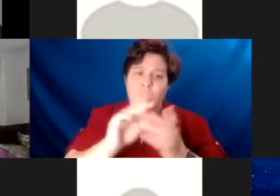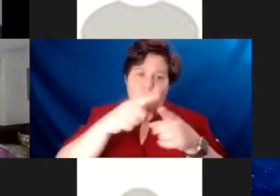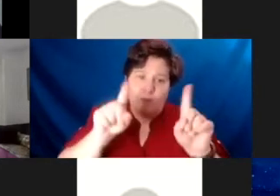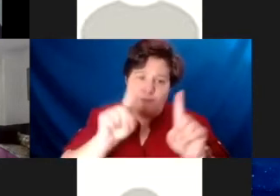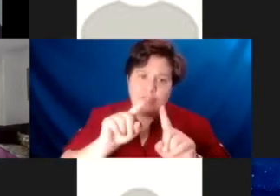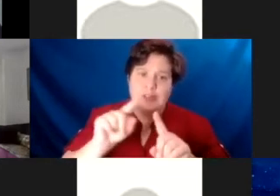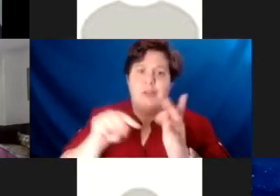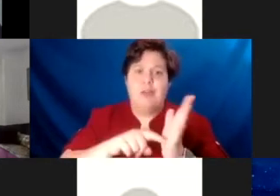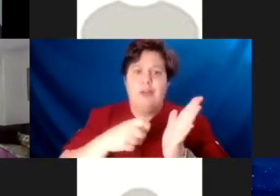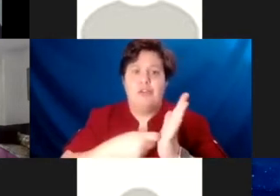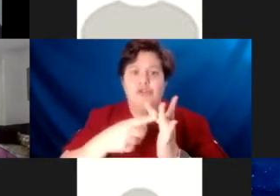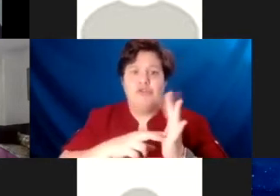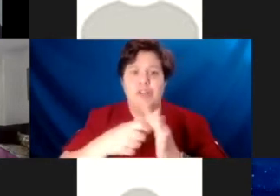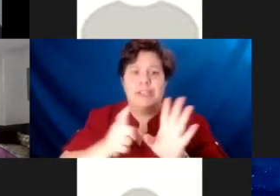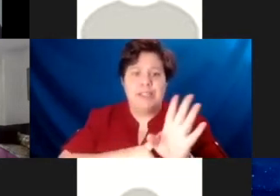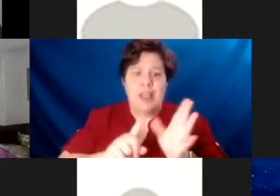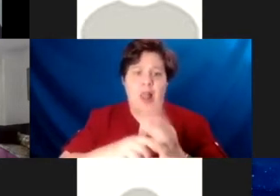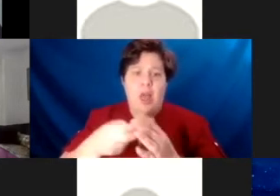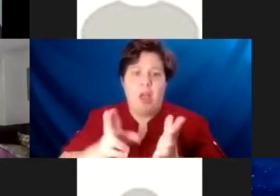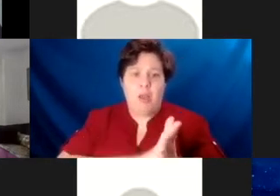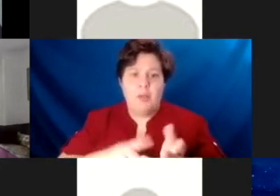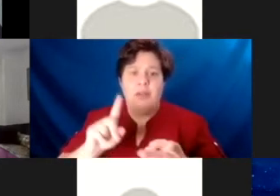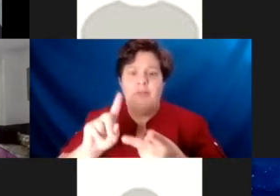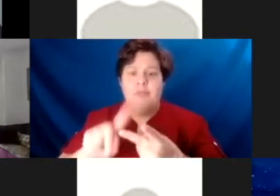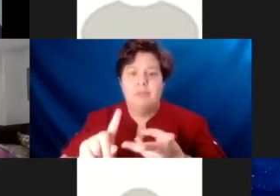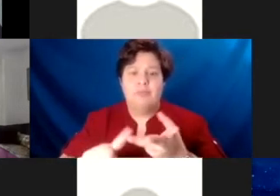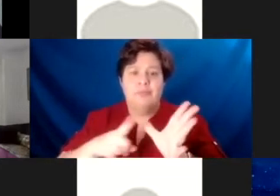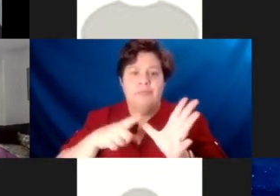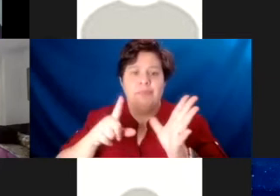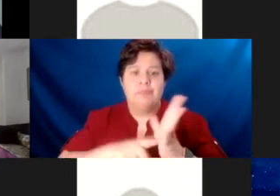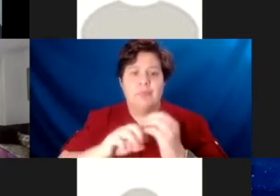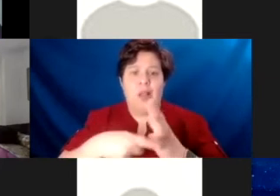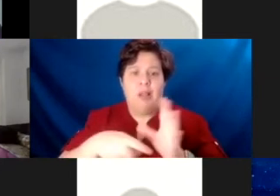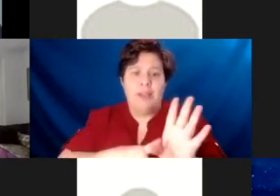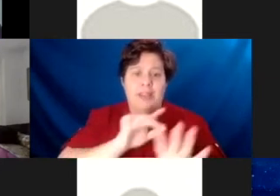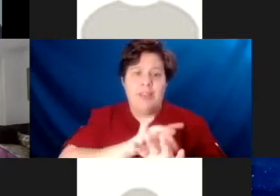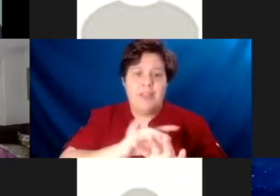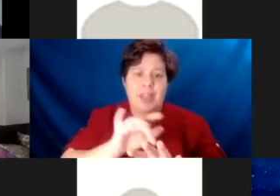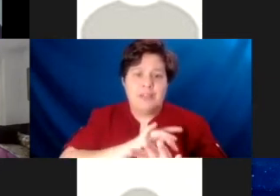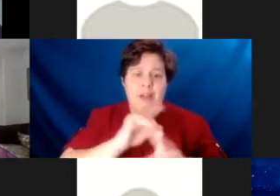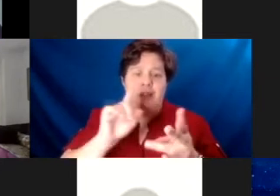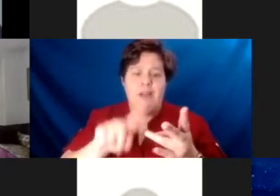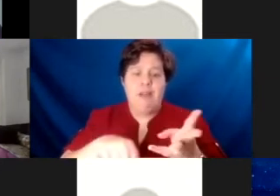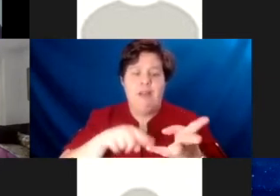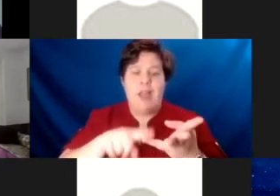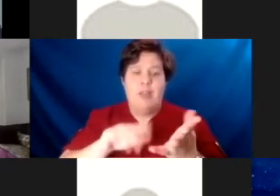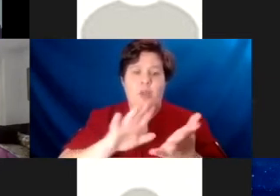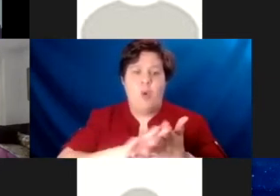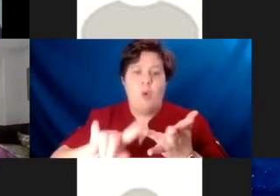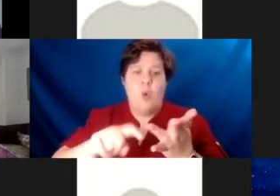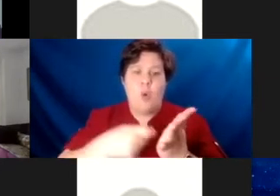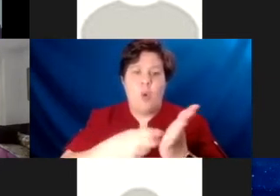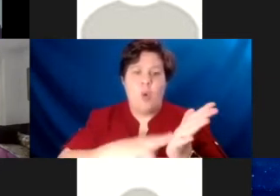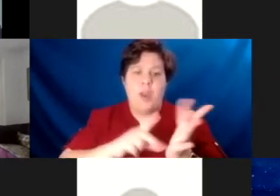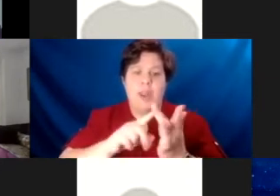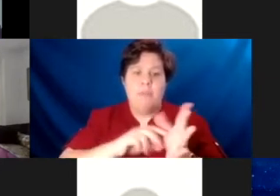one was Trinity Laban, one was the Albany Theatre in Deptford, and one was the Horniman Museum. And